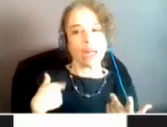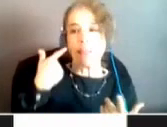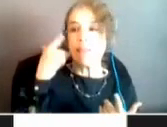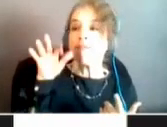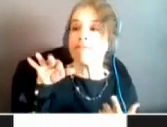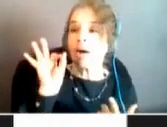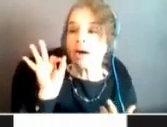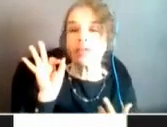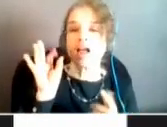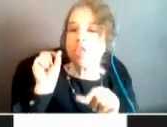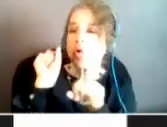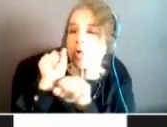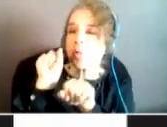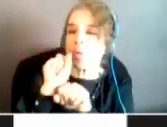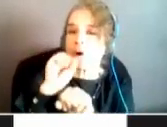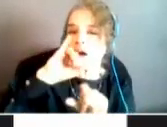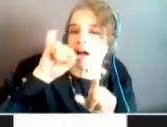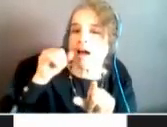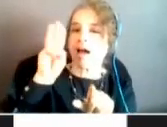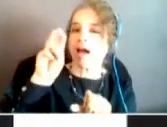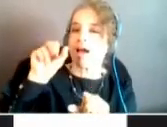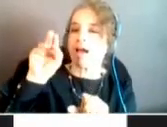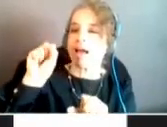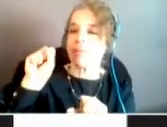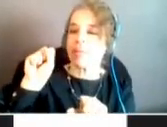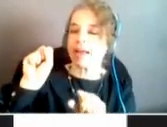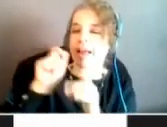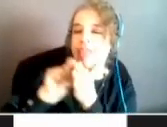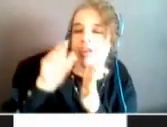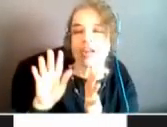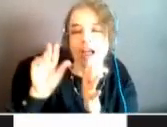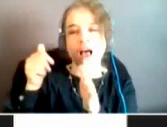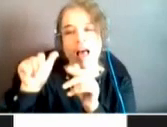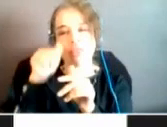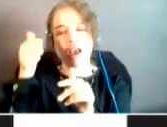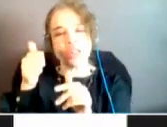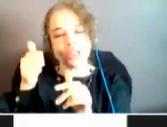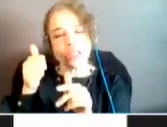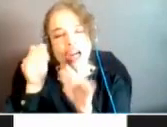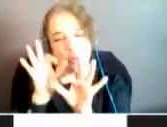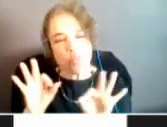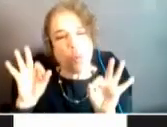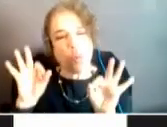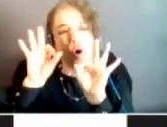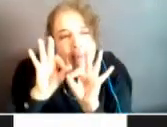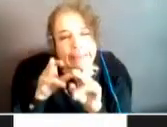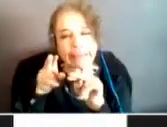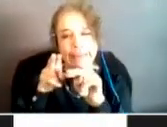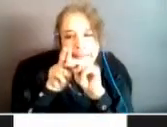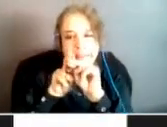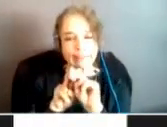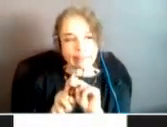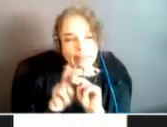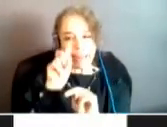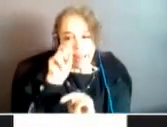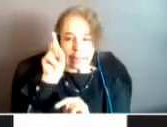find the work by Jimenez and others to be really important for us to, you know, sit back and ask,